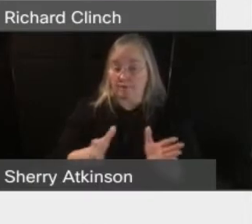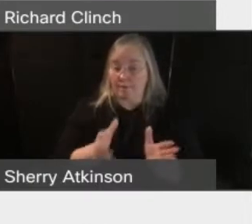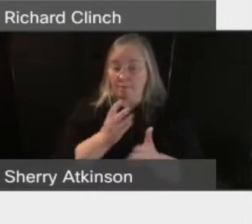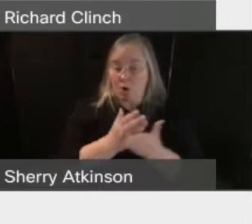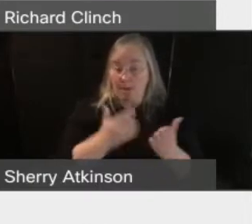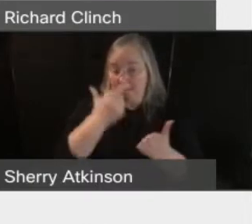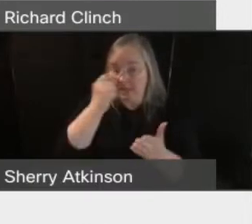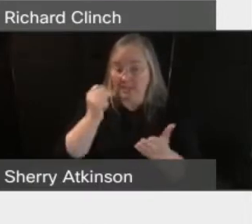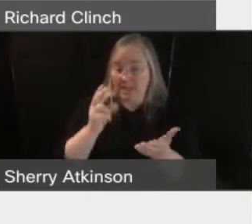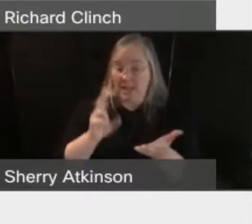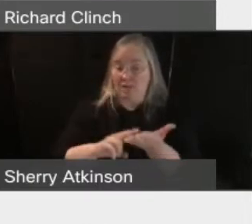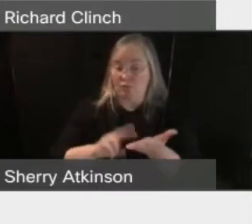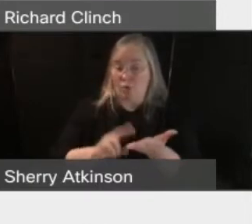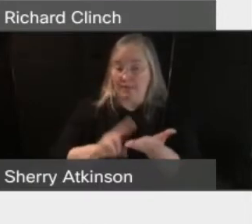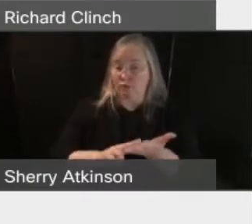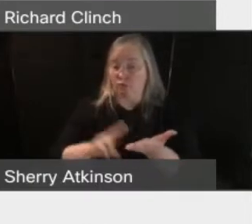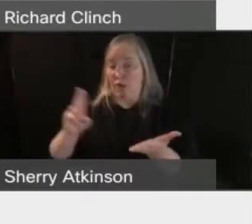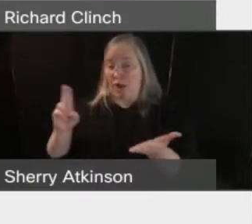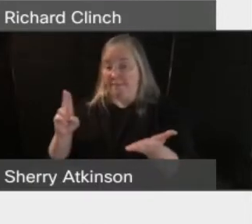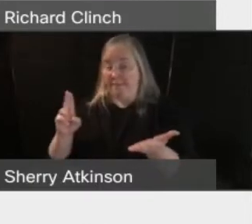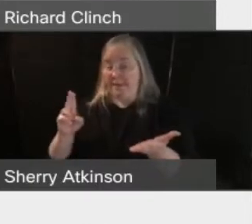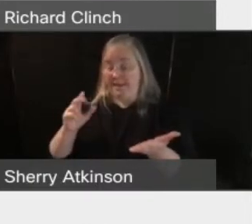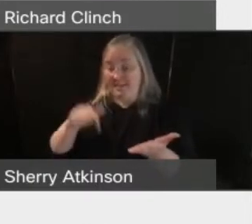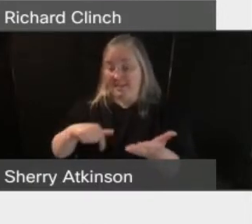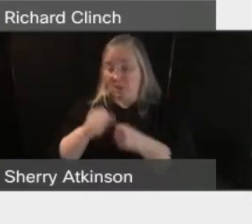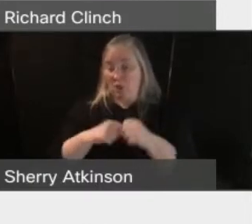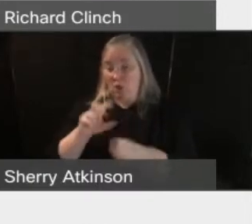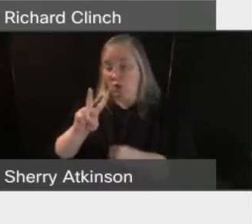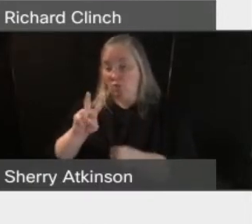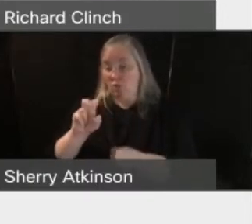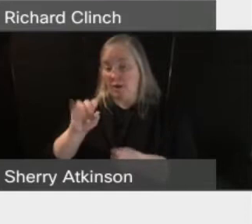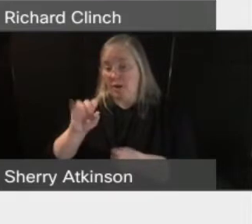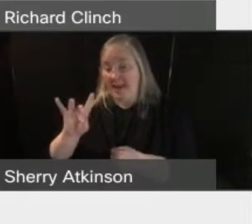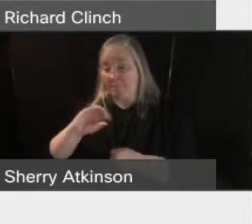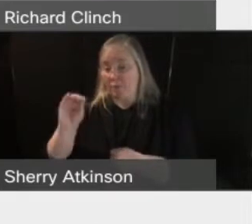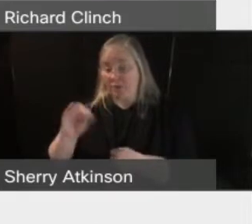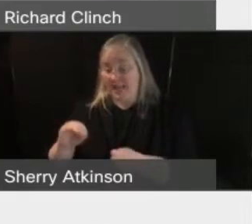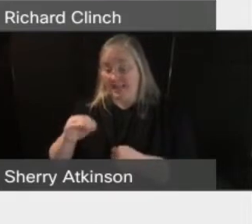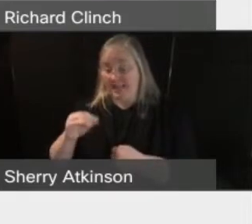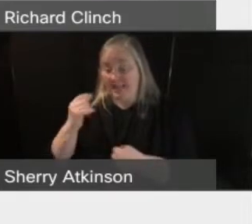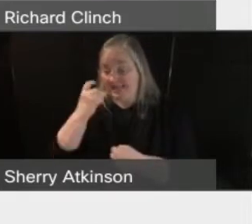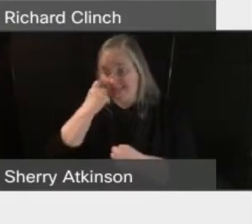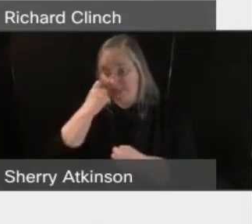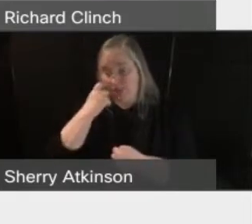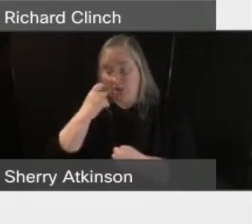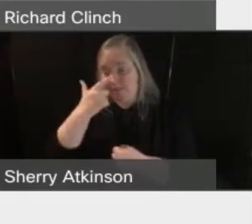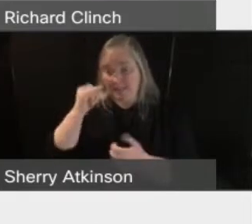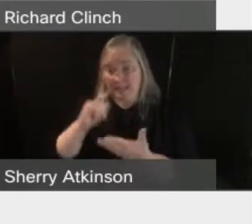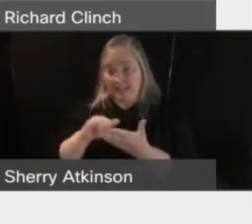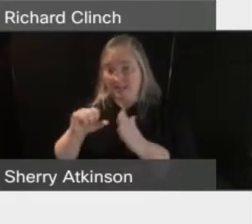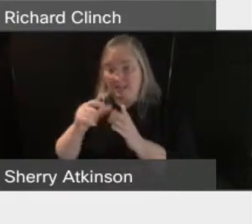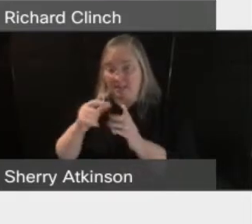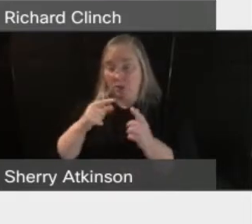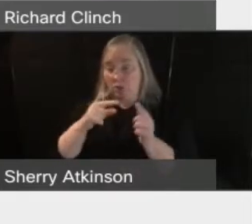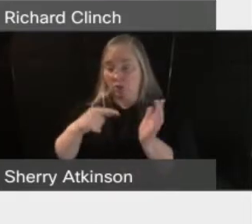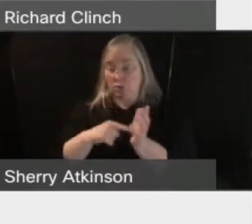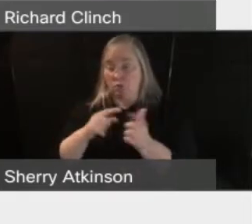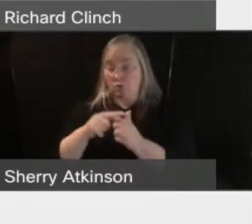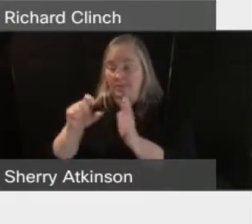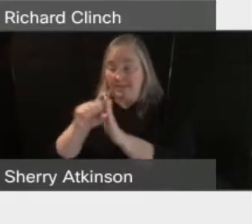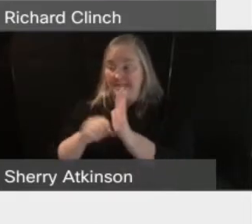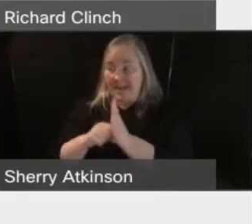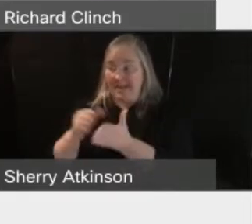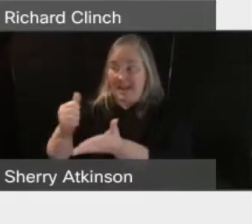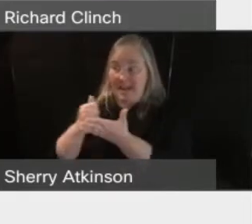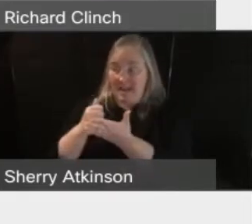dropped this year, 2.8% drop, I think. What does do to the state aid formula-driven piece and to the